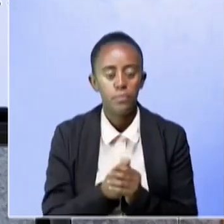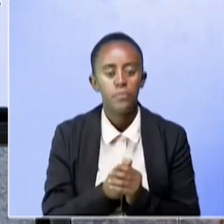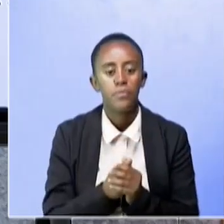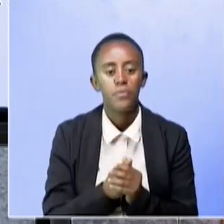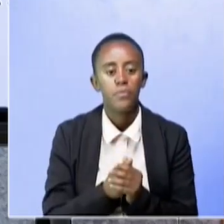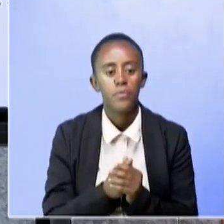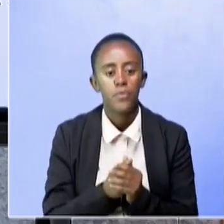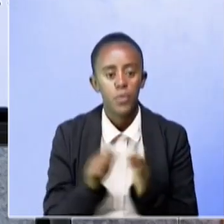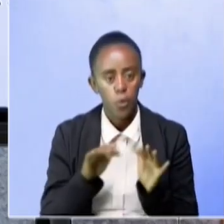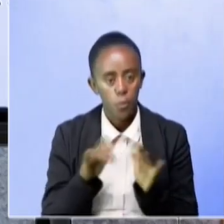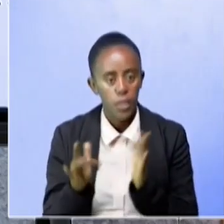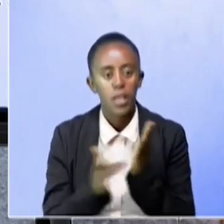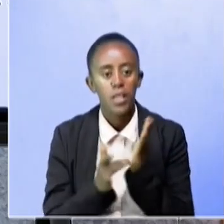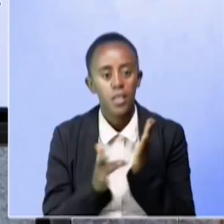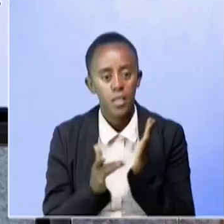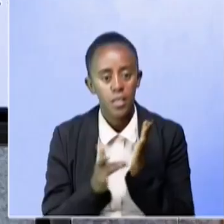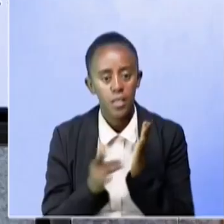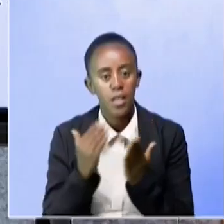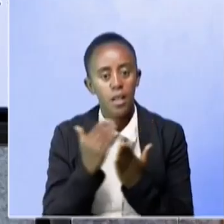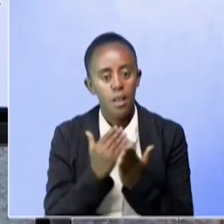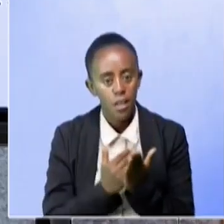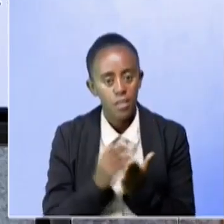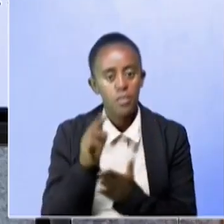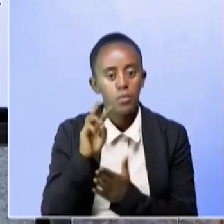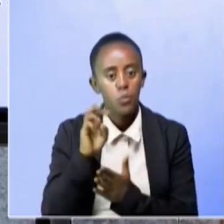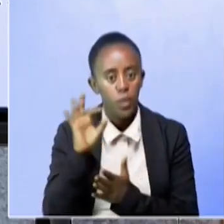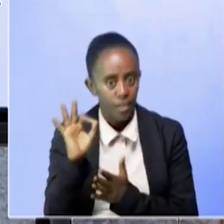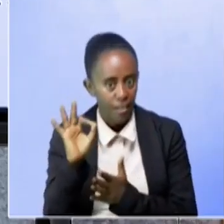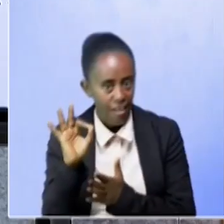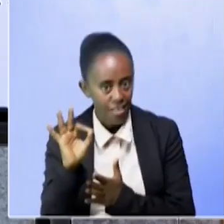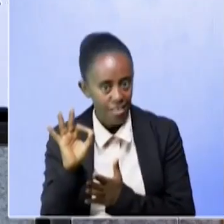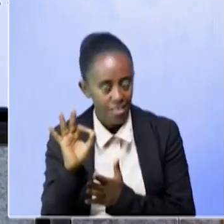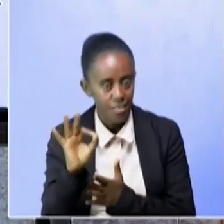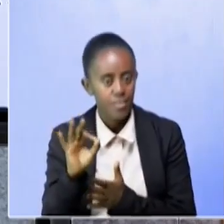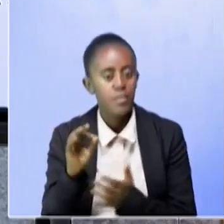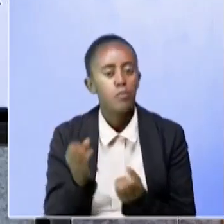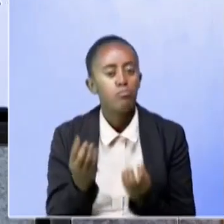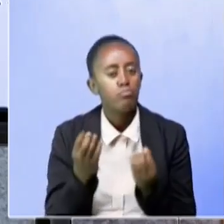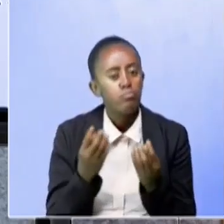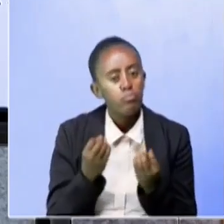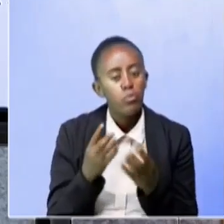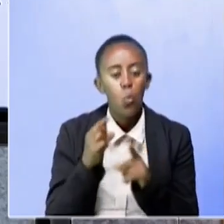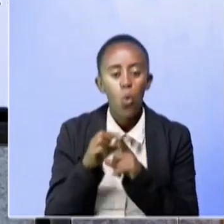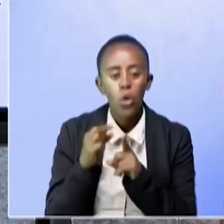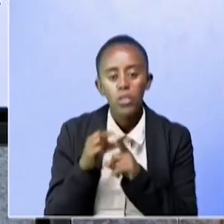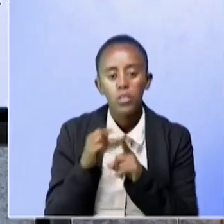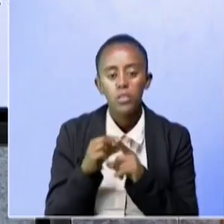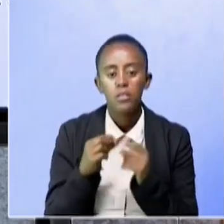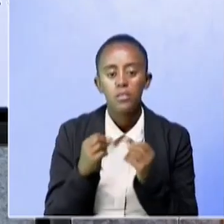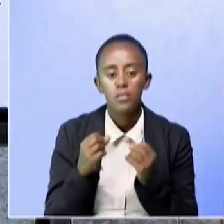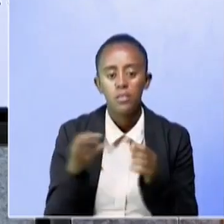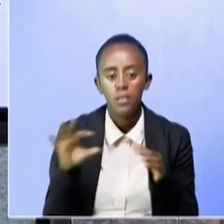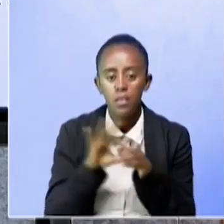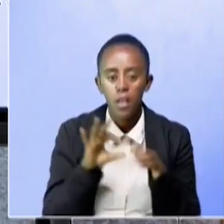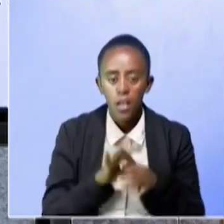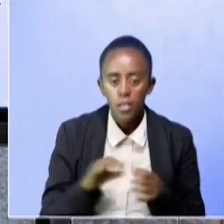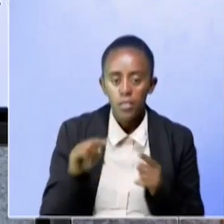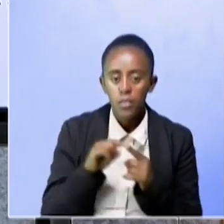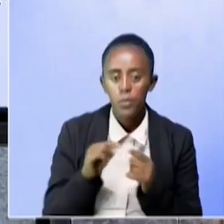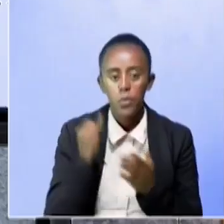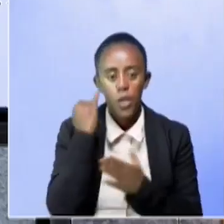technology. That is lesson 29. We said a lot of words that are related to the issue